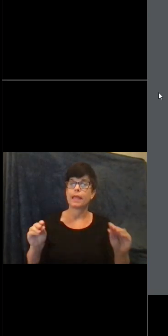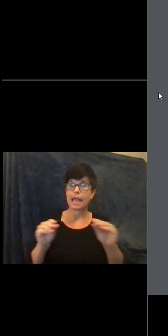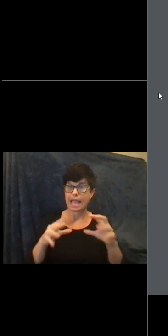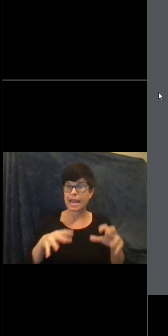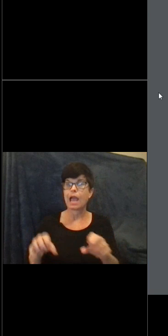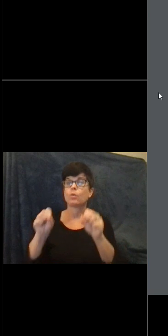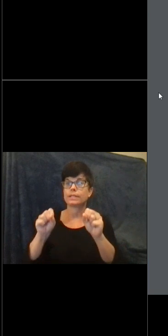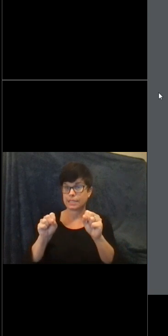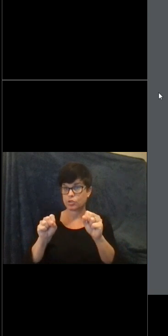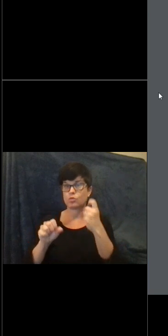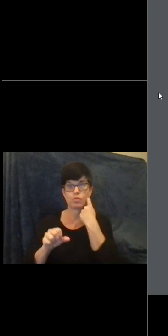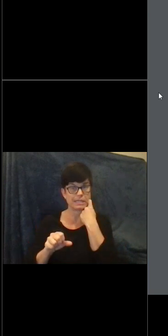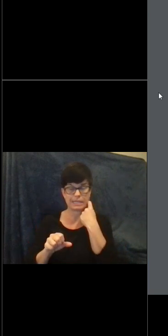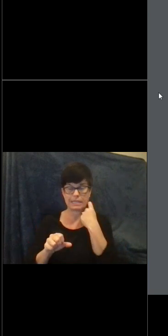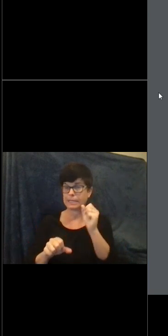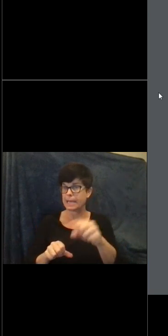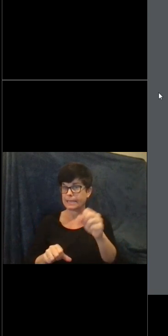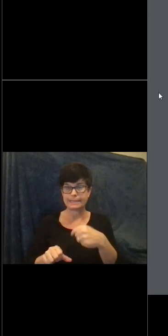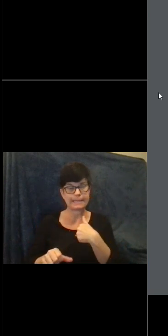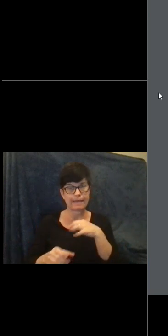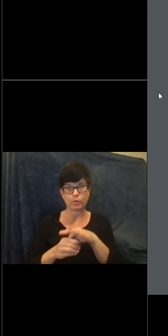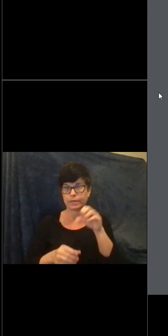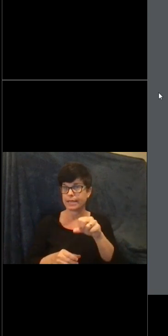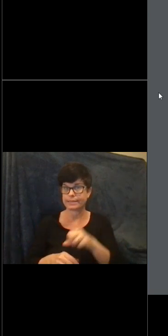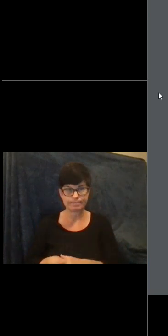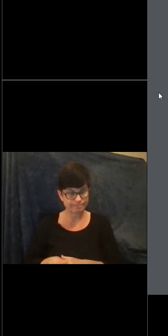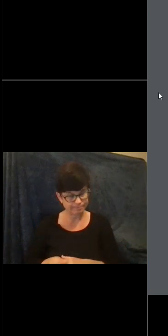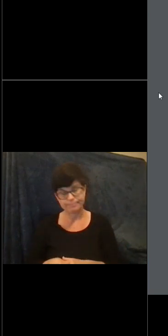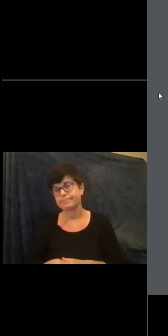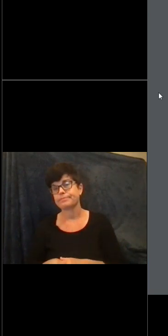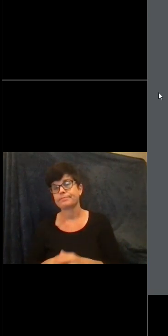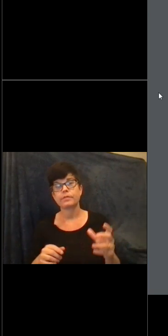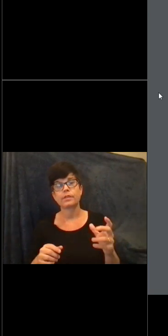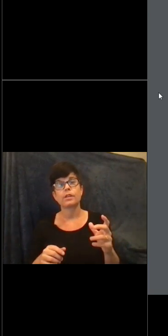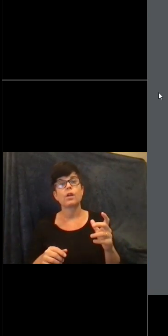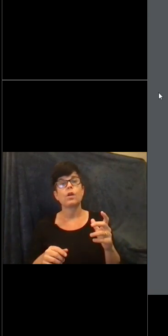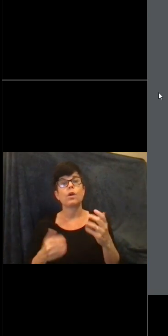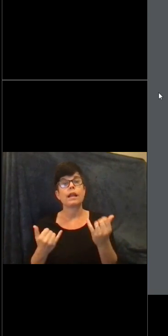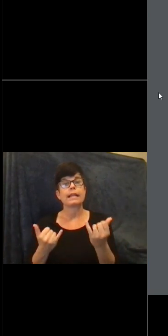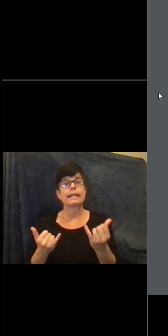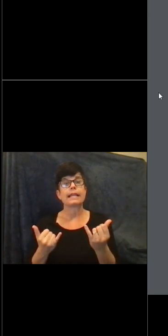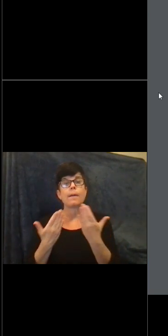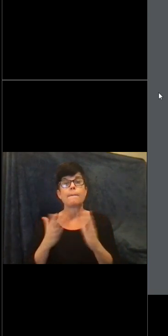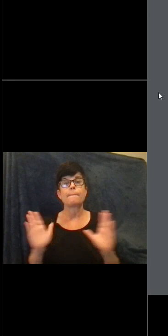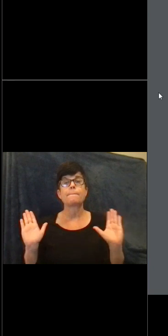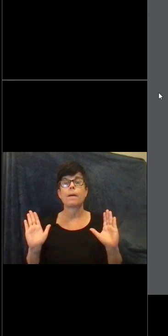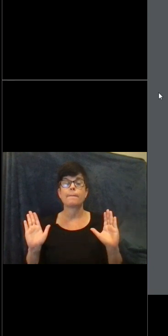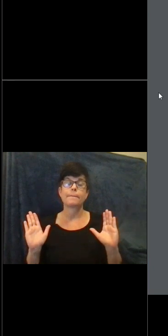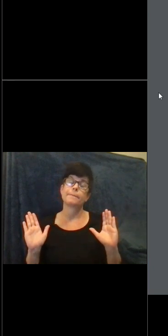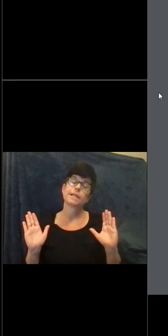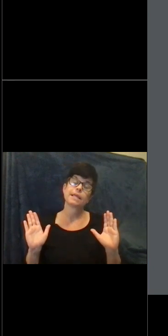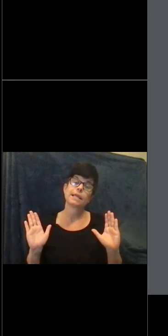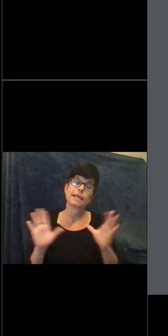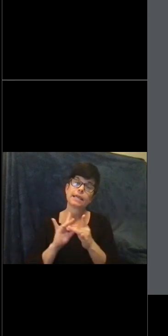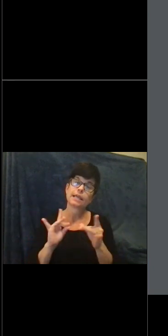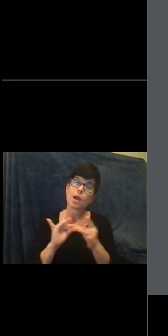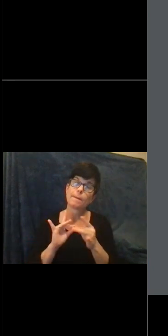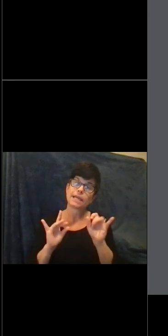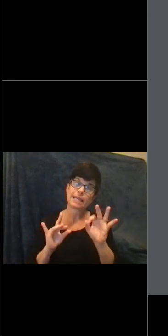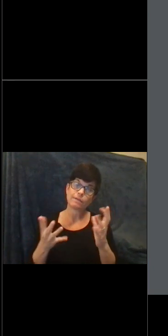this. All right. Thank you, board members. Let's turn this item now to public comment. If you would like to speak on this